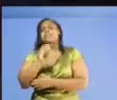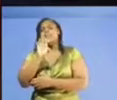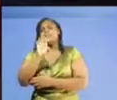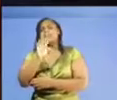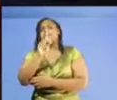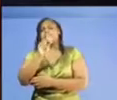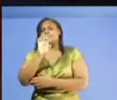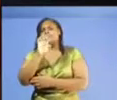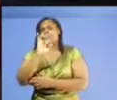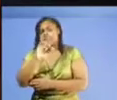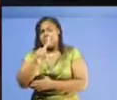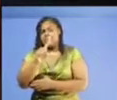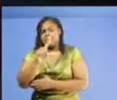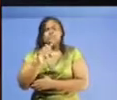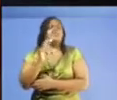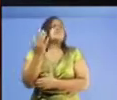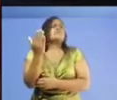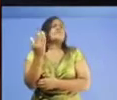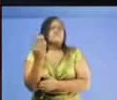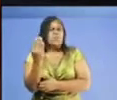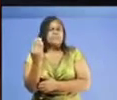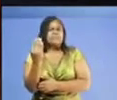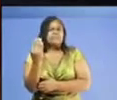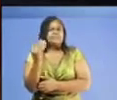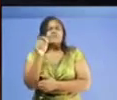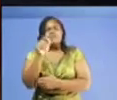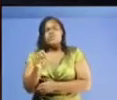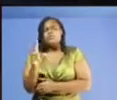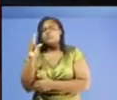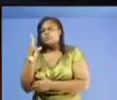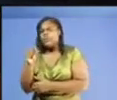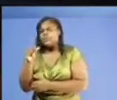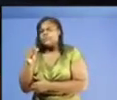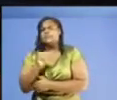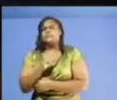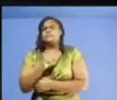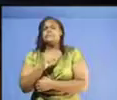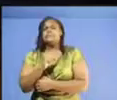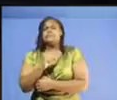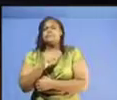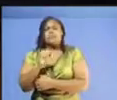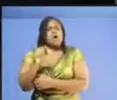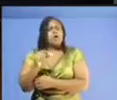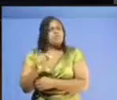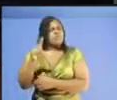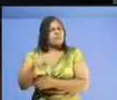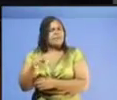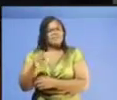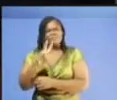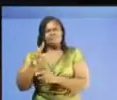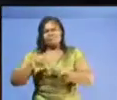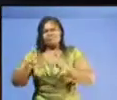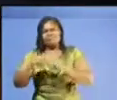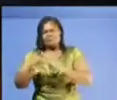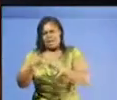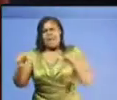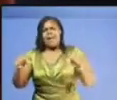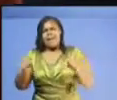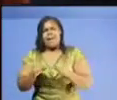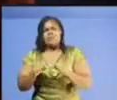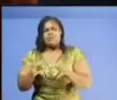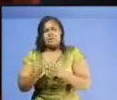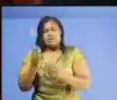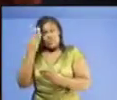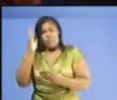14 and verse 20. And you find it at two different areas in the book, and I don't know why God picked them